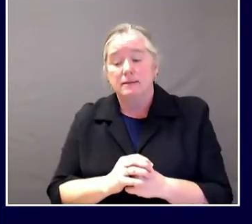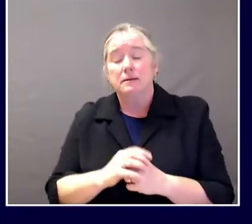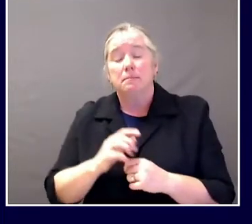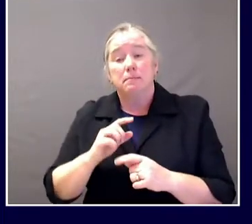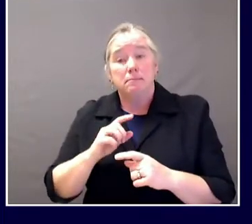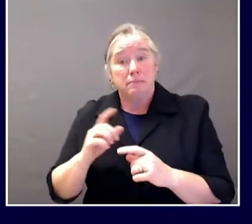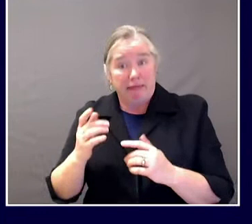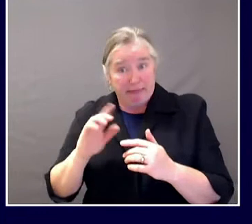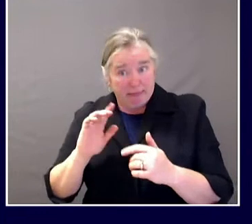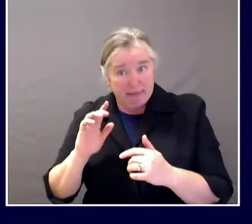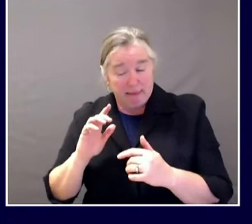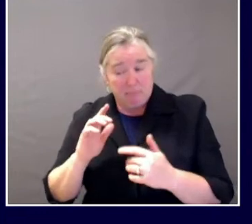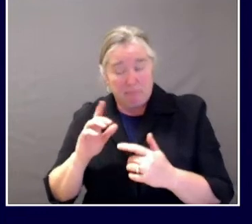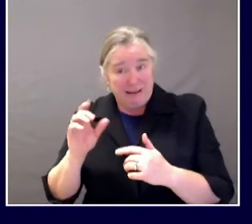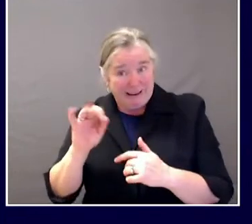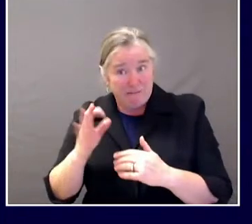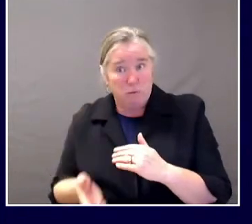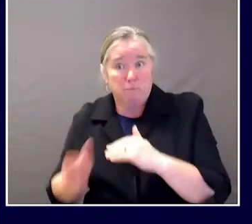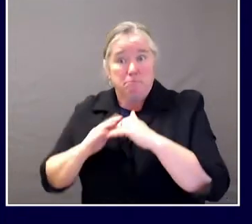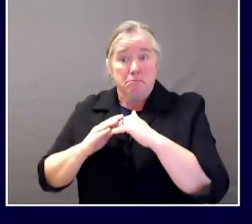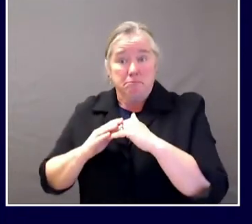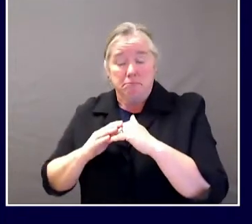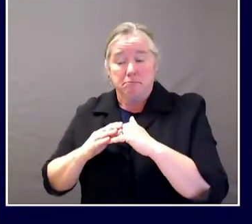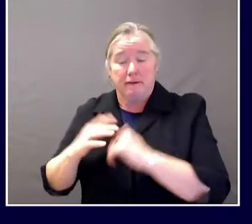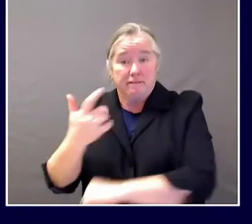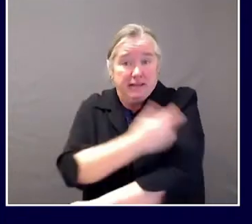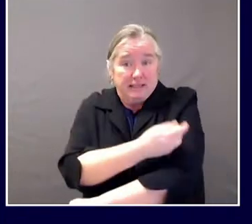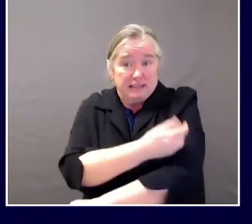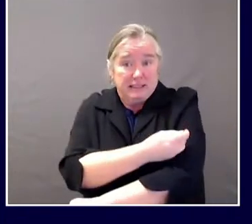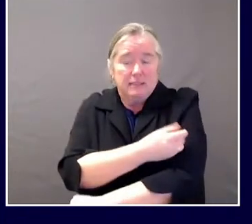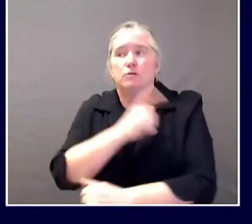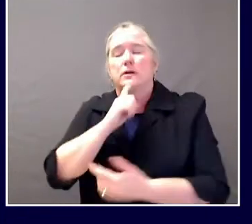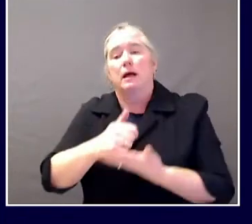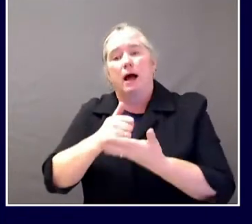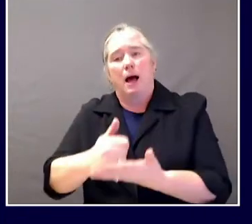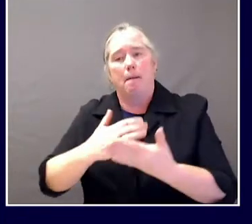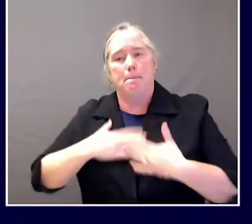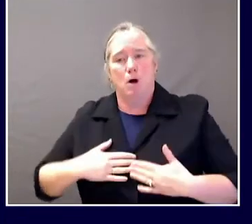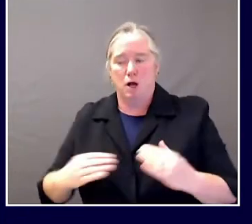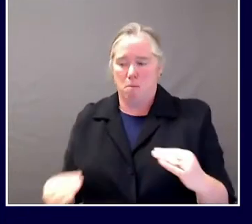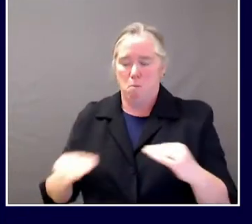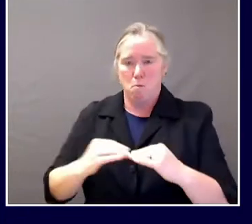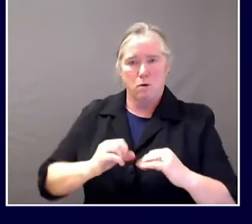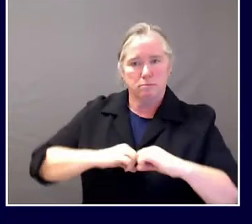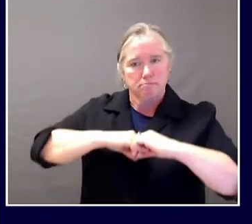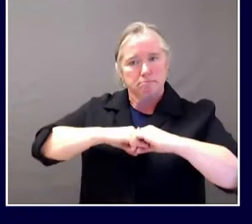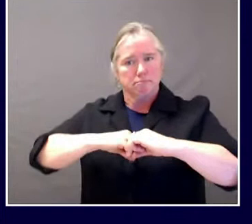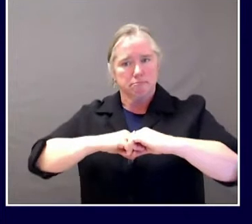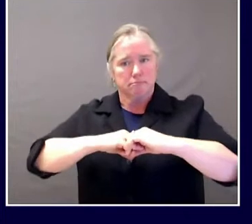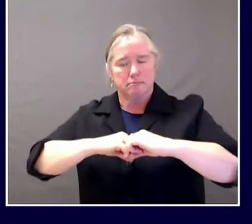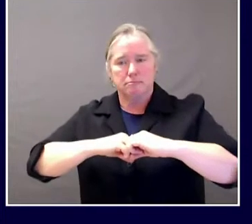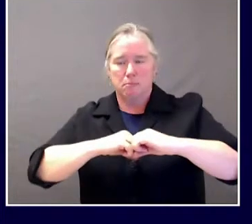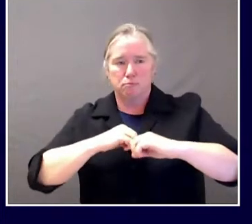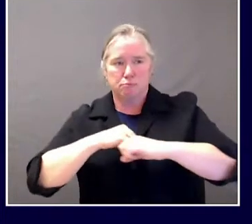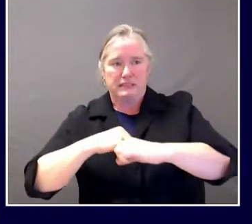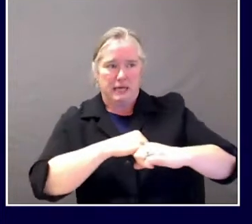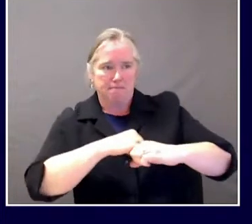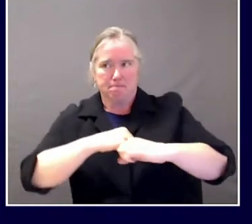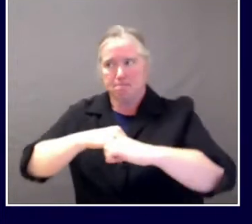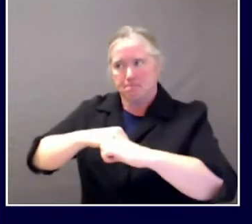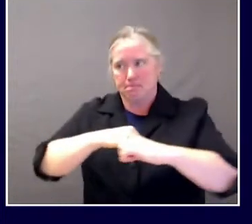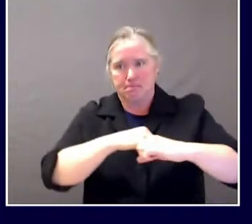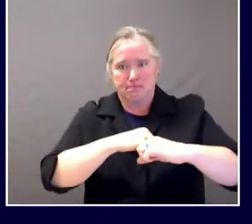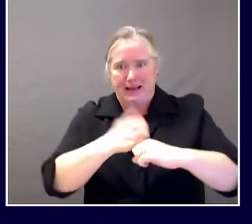board is thought to boost the body's own immunity to make the body's immune system even stronger and protect against